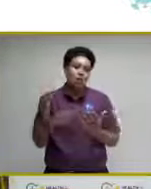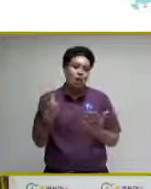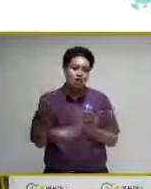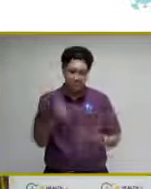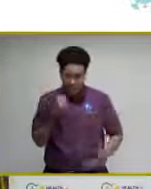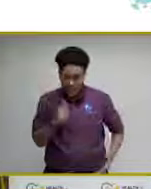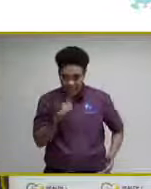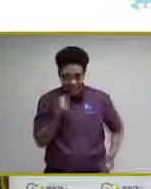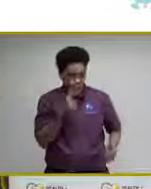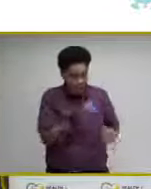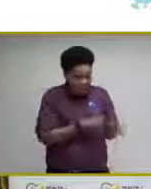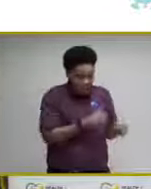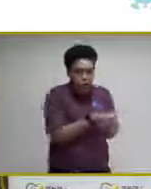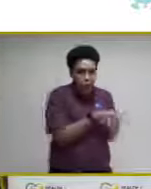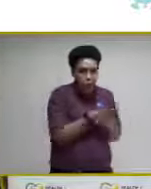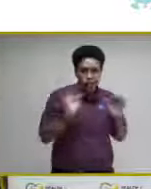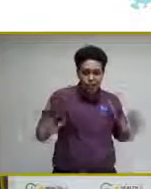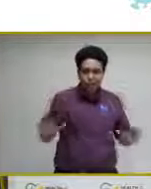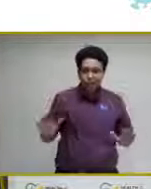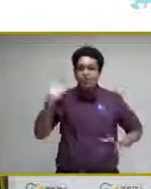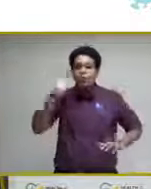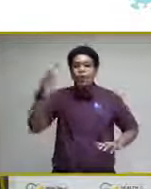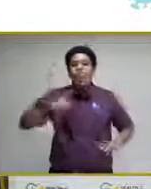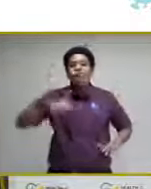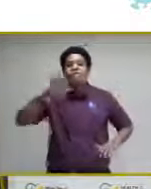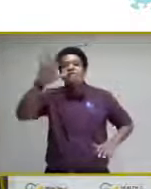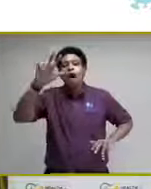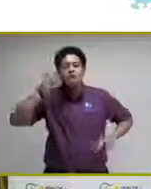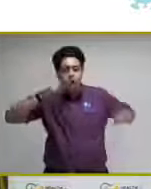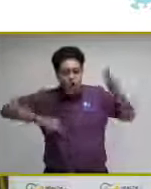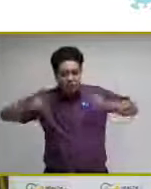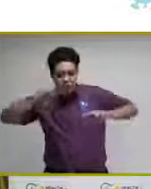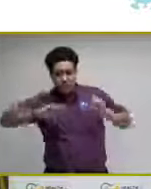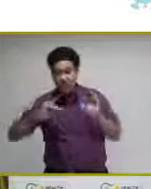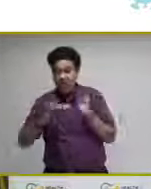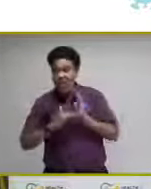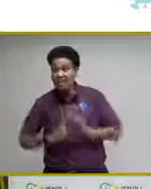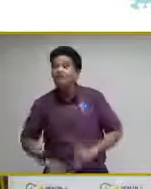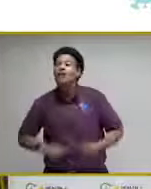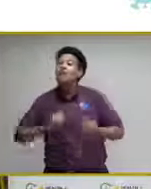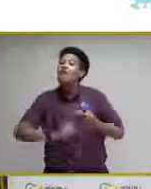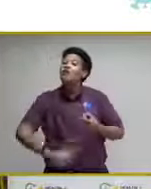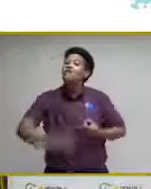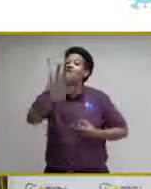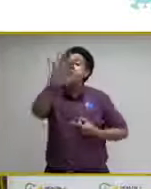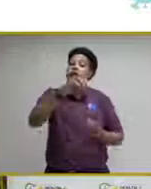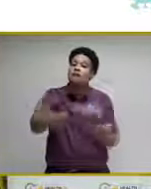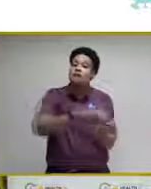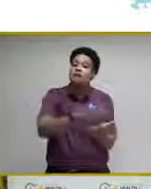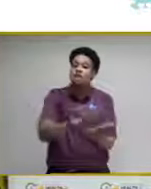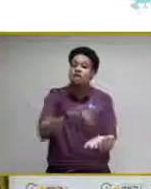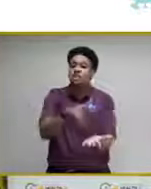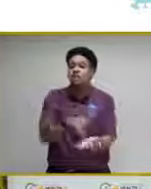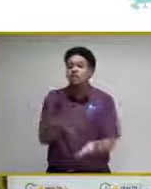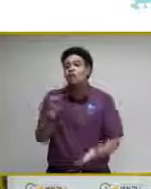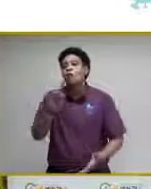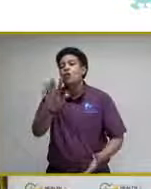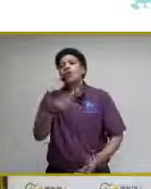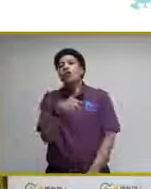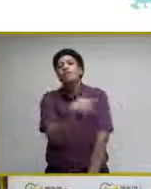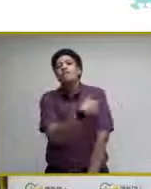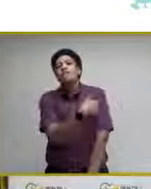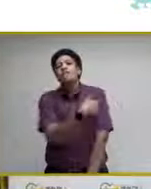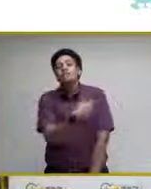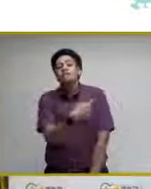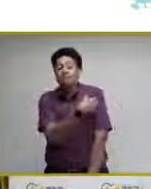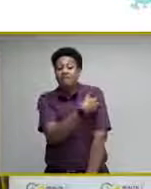day. There will be 5 observation centers and 5 documentation centers where your vaccination